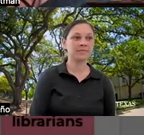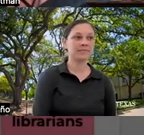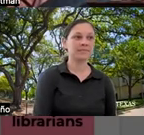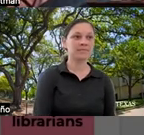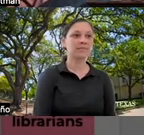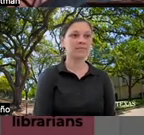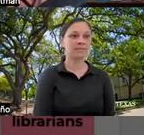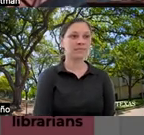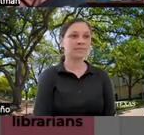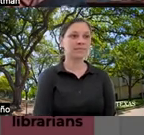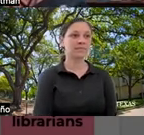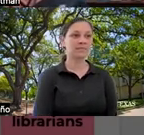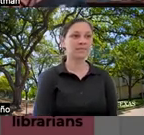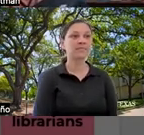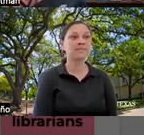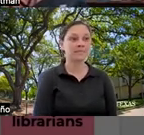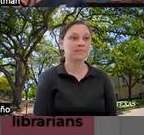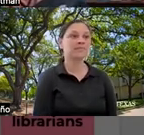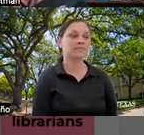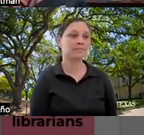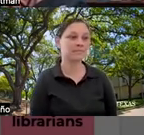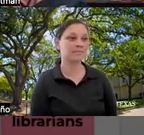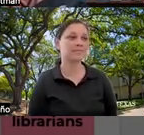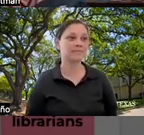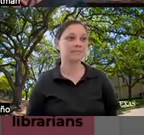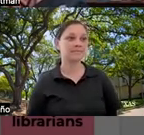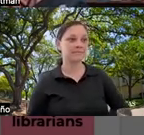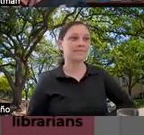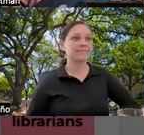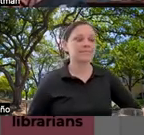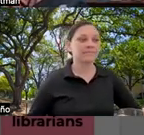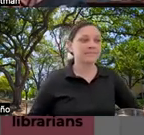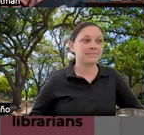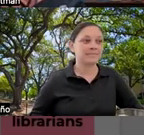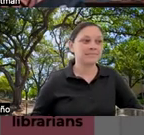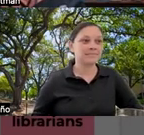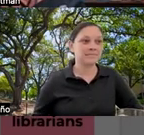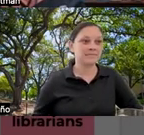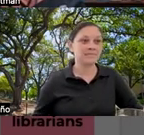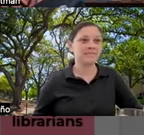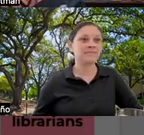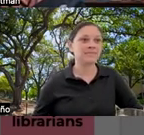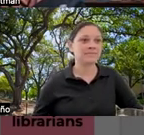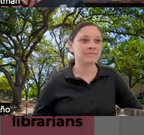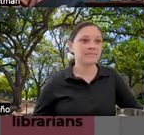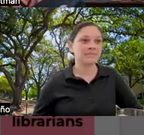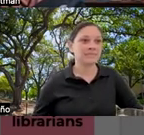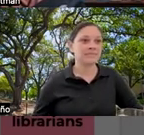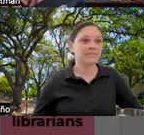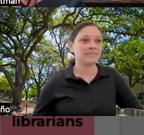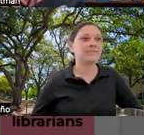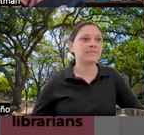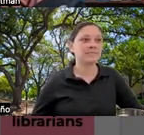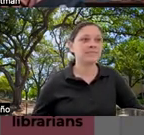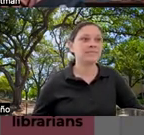and oftentimes parents don't know about them, and I'm always telling my students about them and also sharing them with parents, because those are